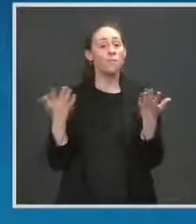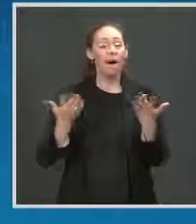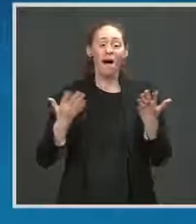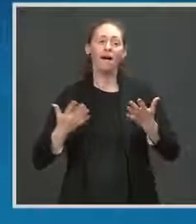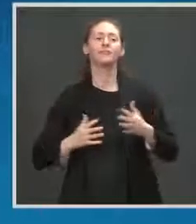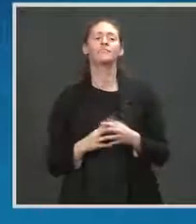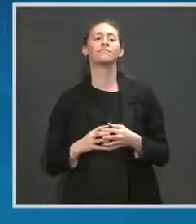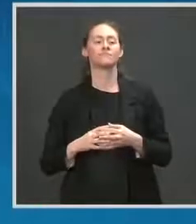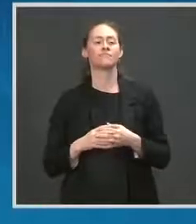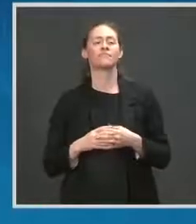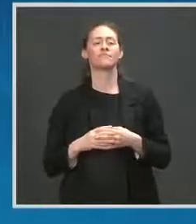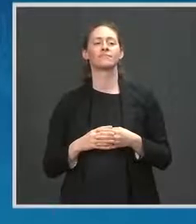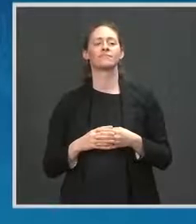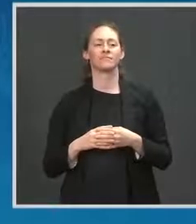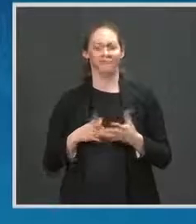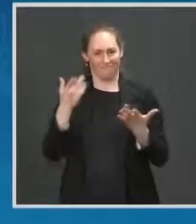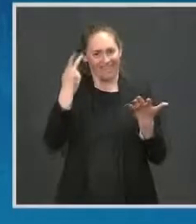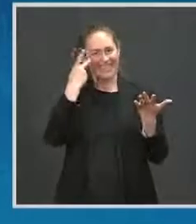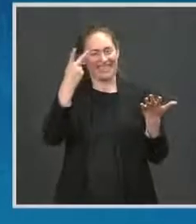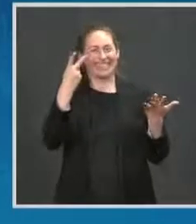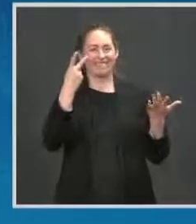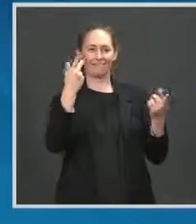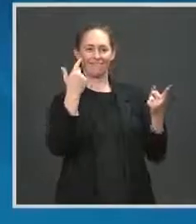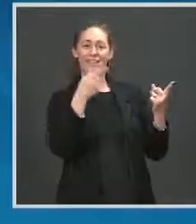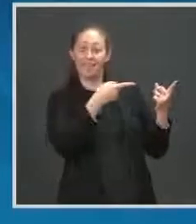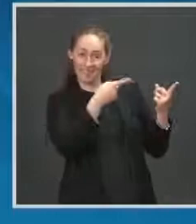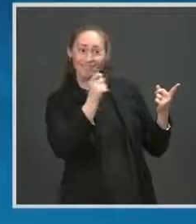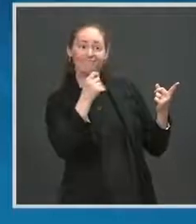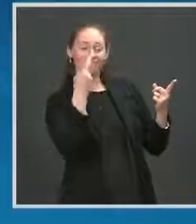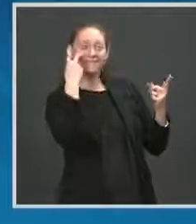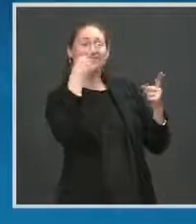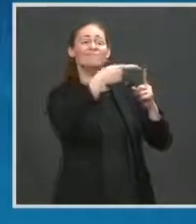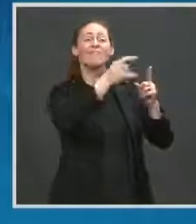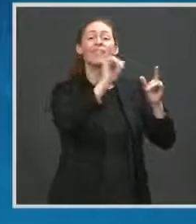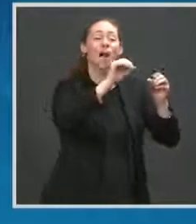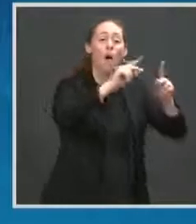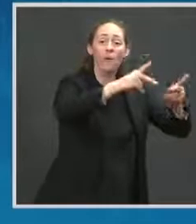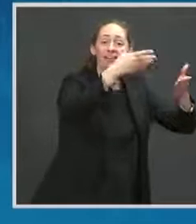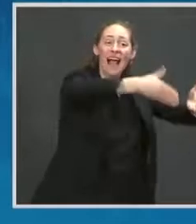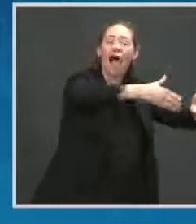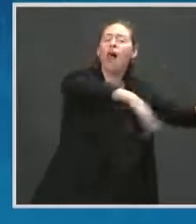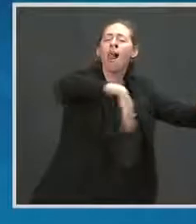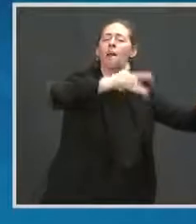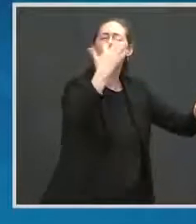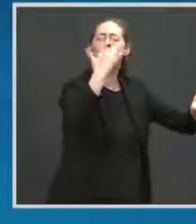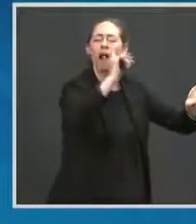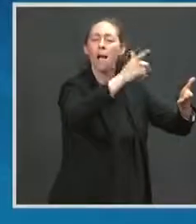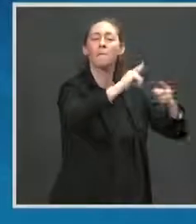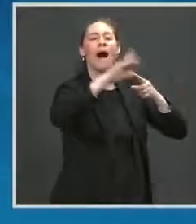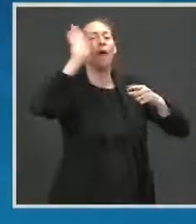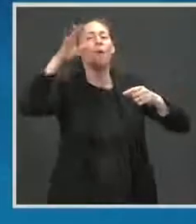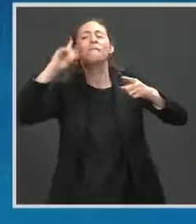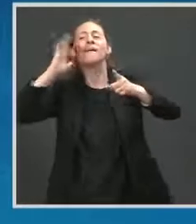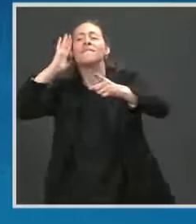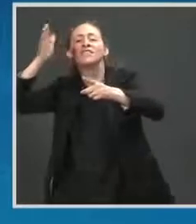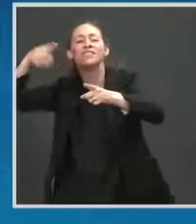opportunity knocks from far away, and their children grow up and have to move